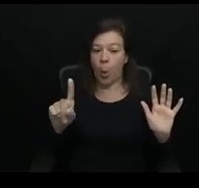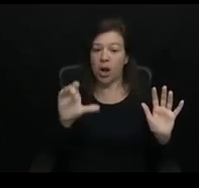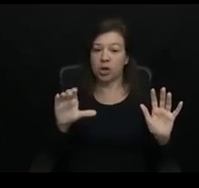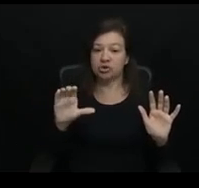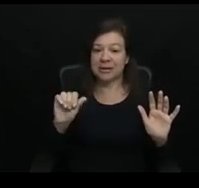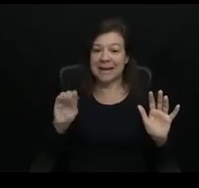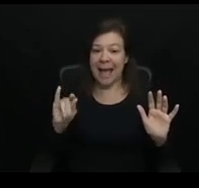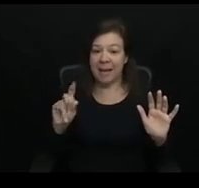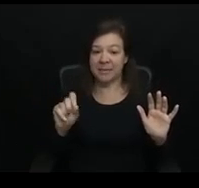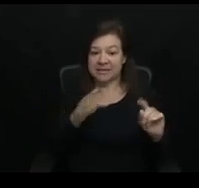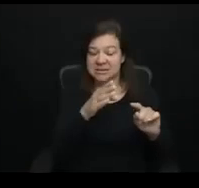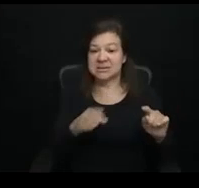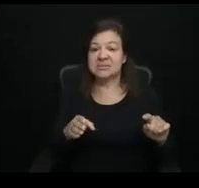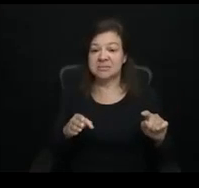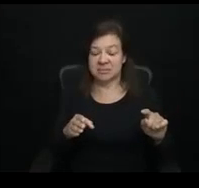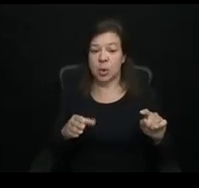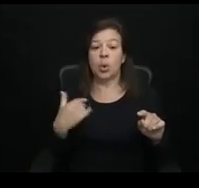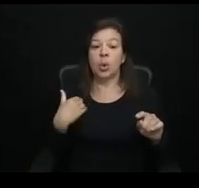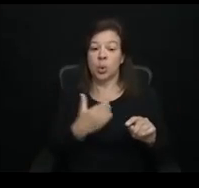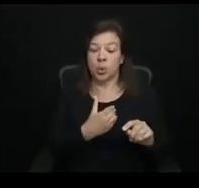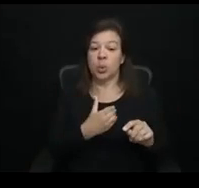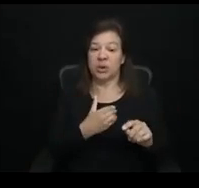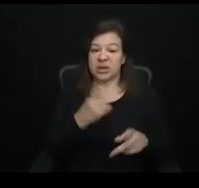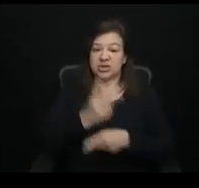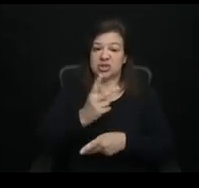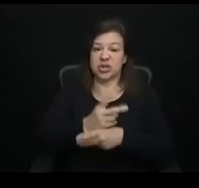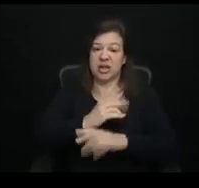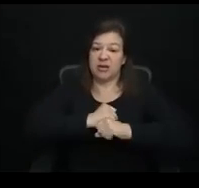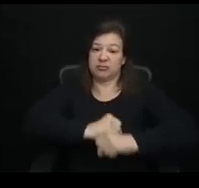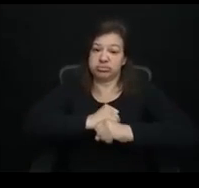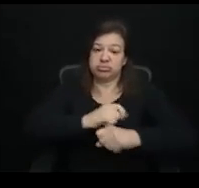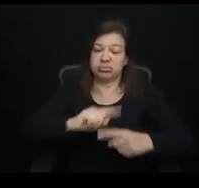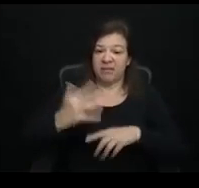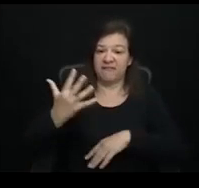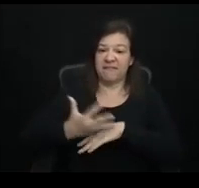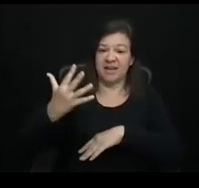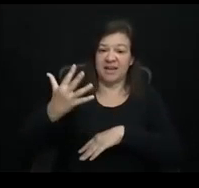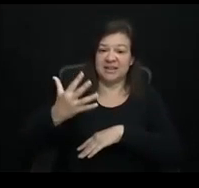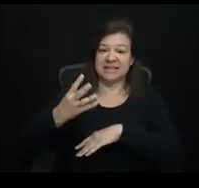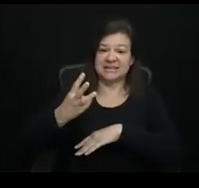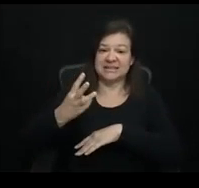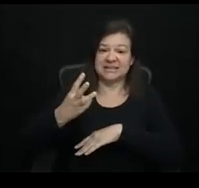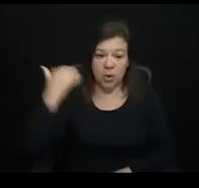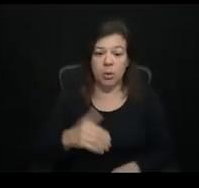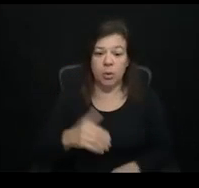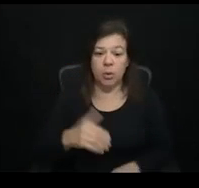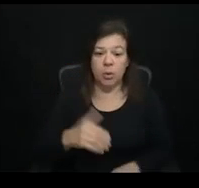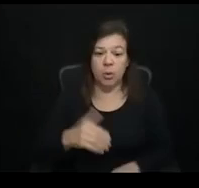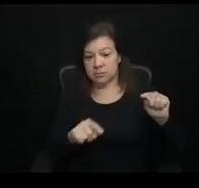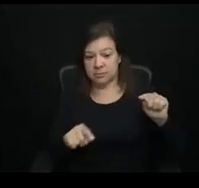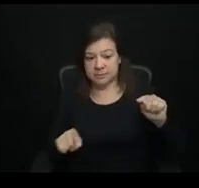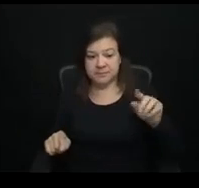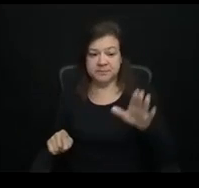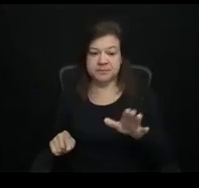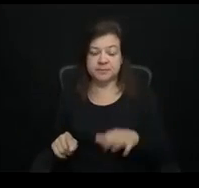We burned out around those probably close to 5 or 6 days ago. Everything's secure, cooling down real nice. Coming across,